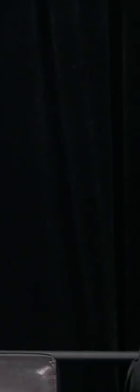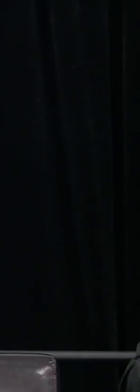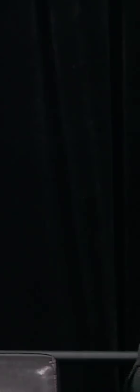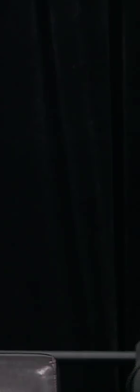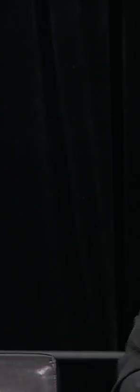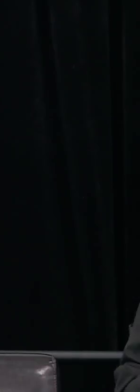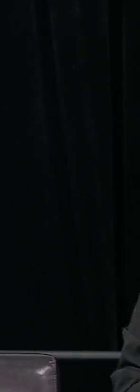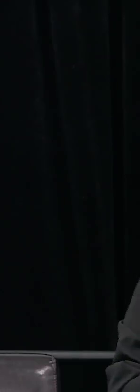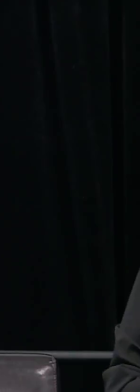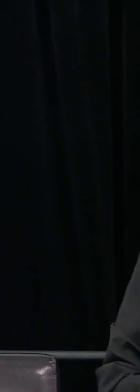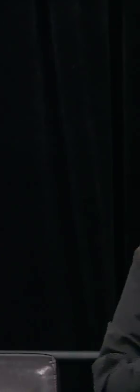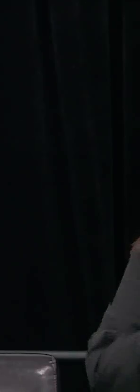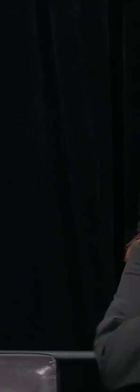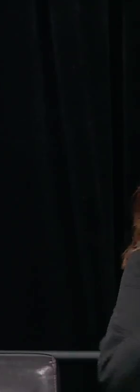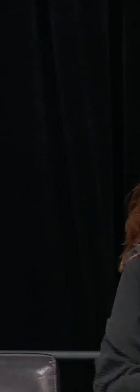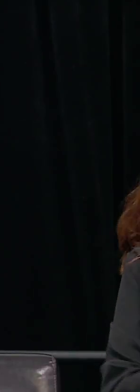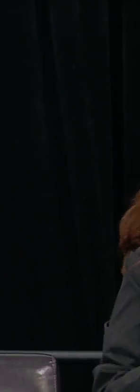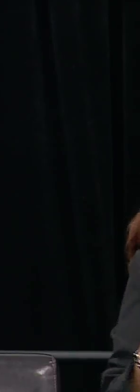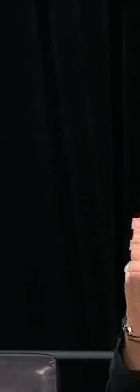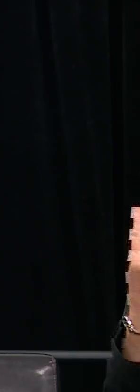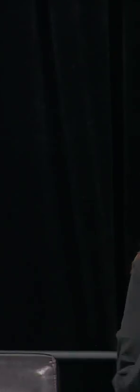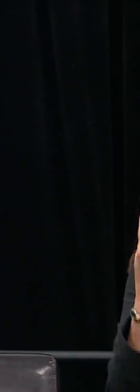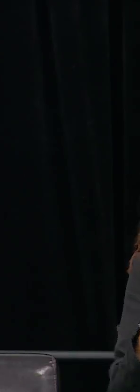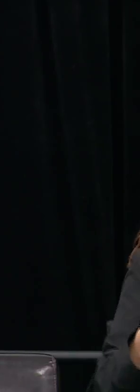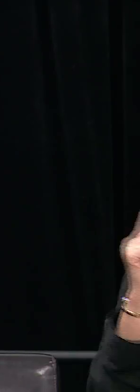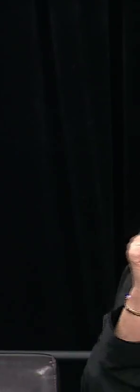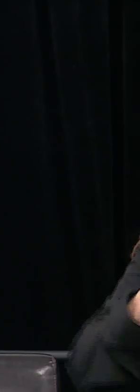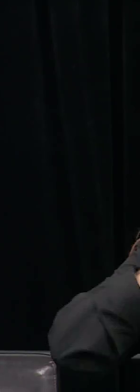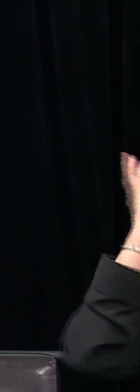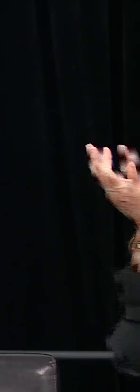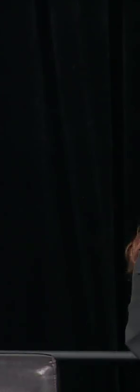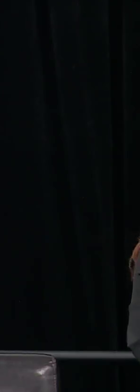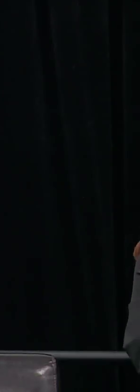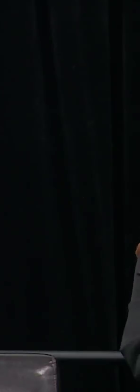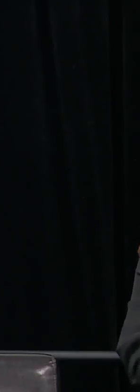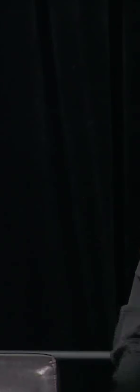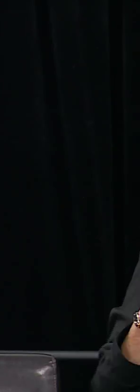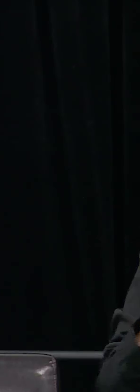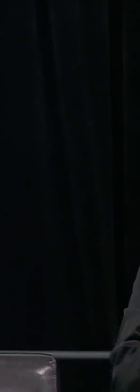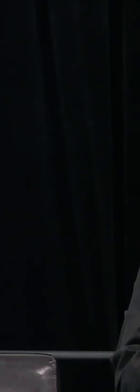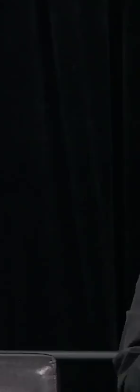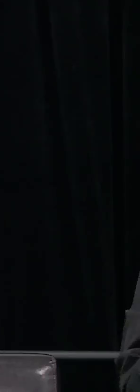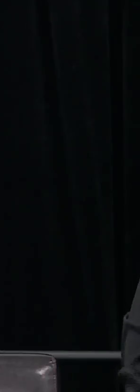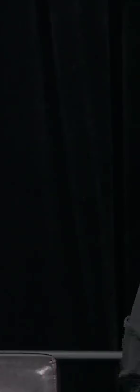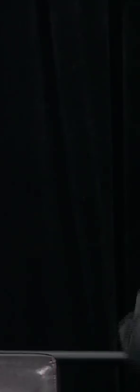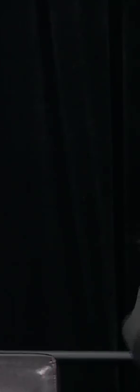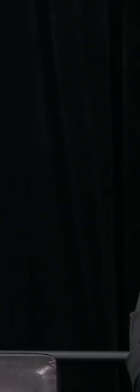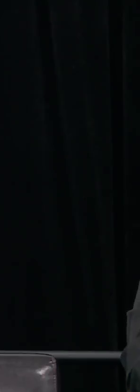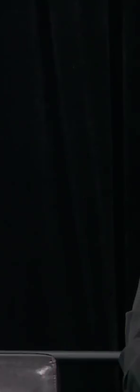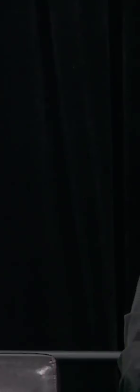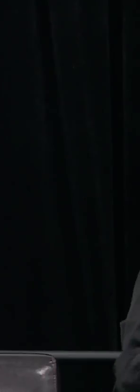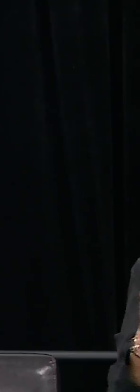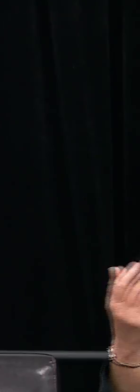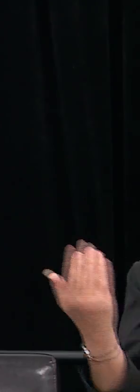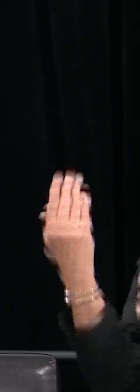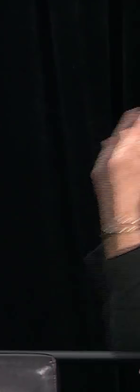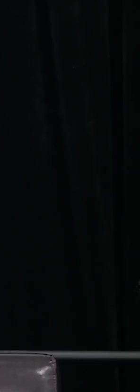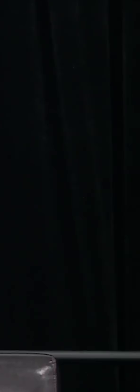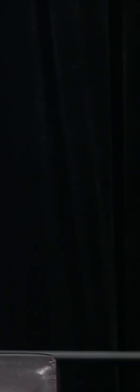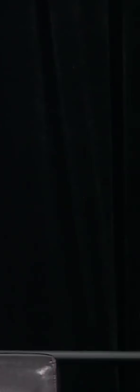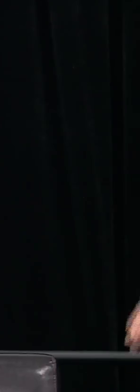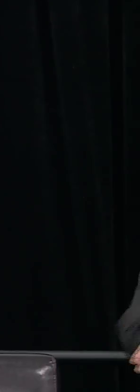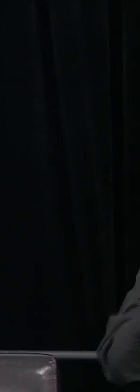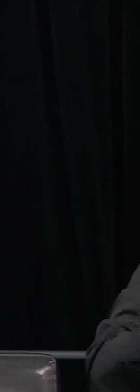compassionate. But when you're in a group conversation, suddenly roles shift. Suddenly people care less. It's like